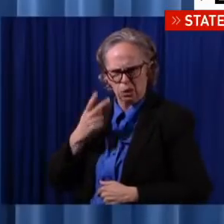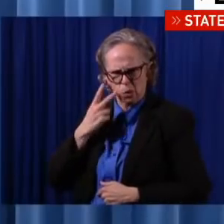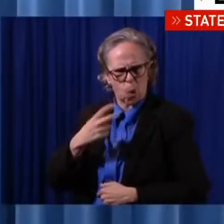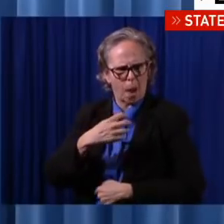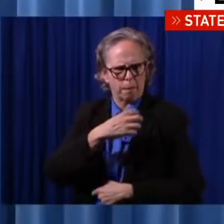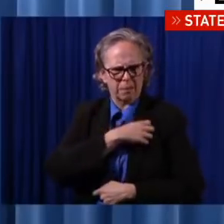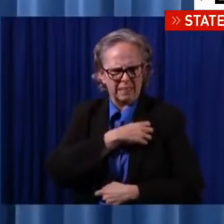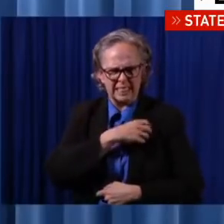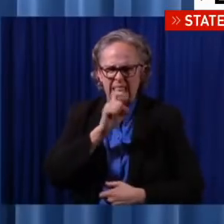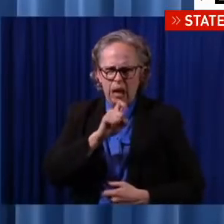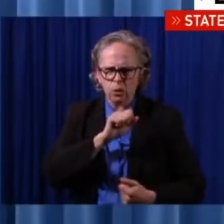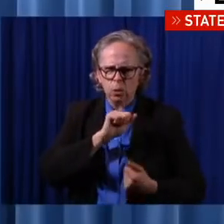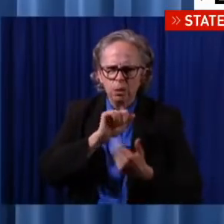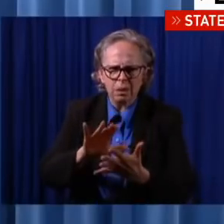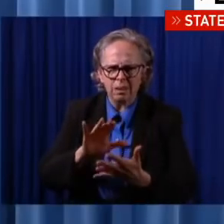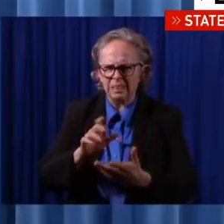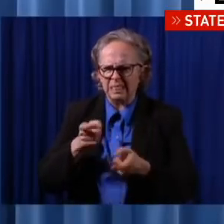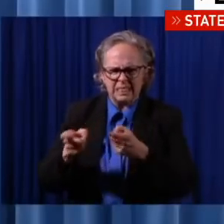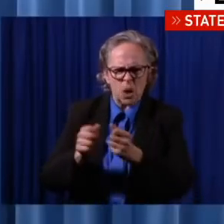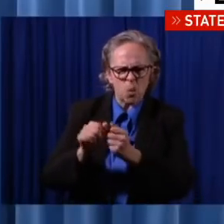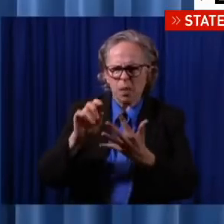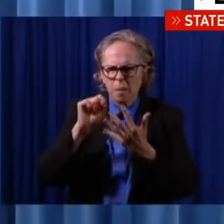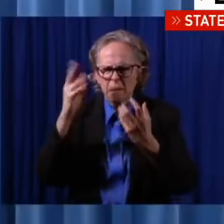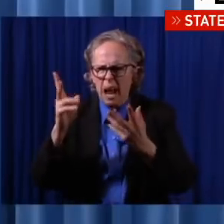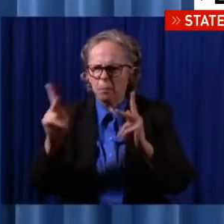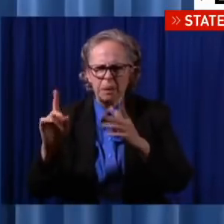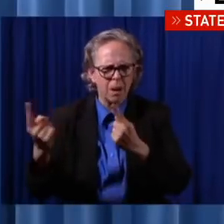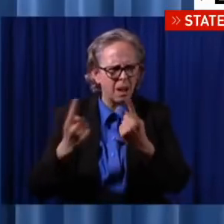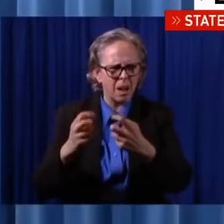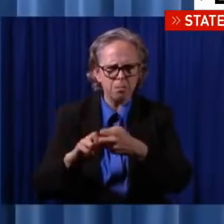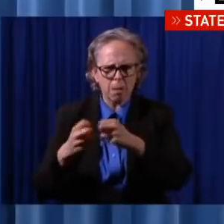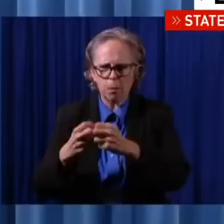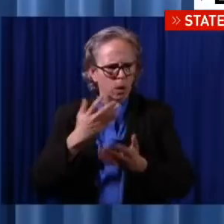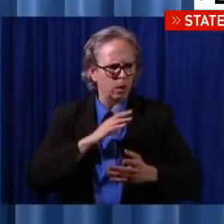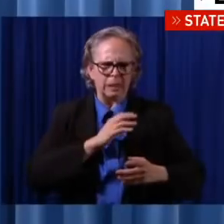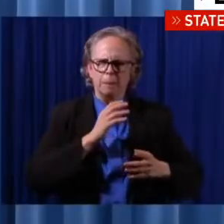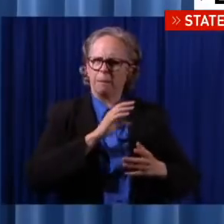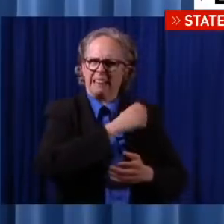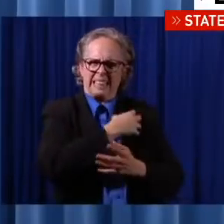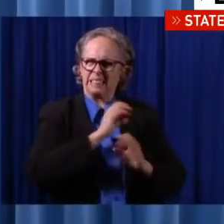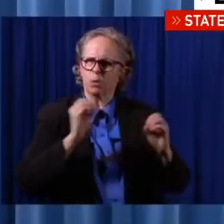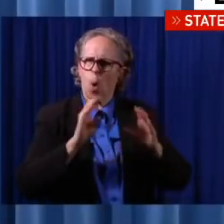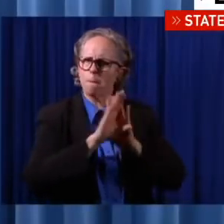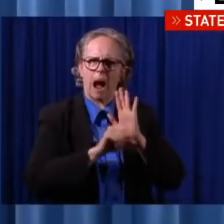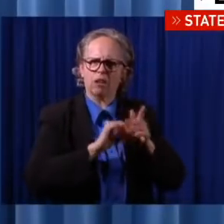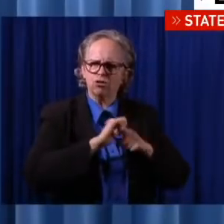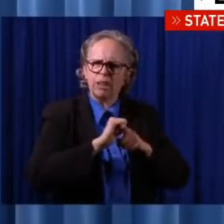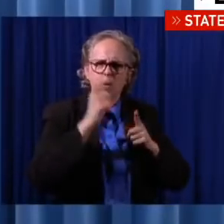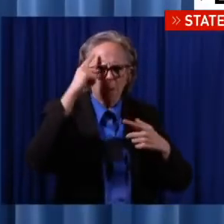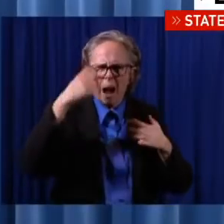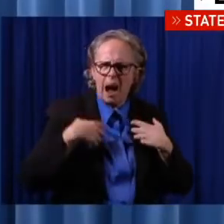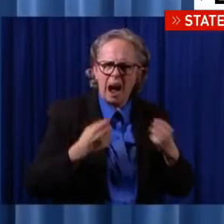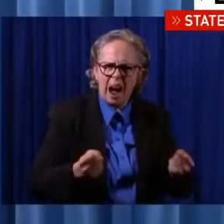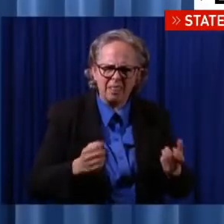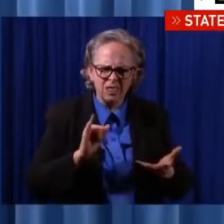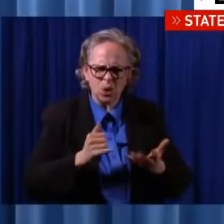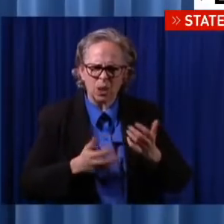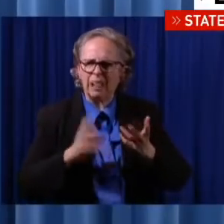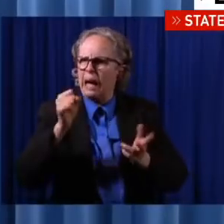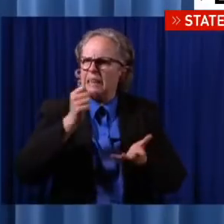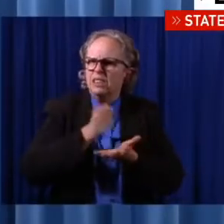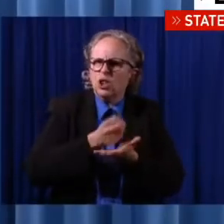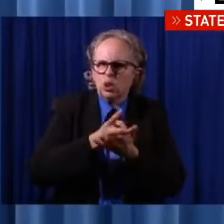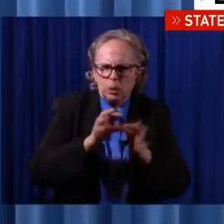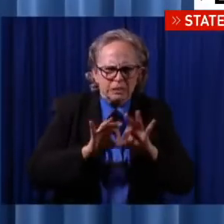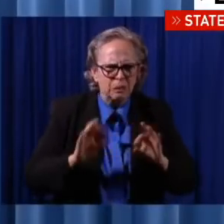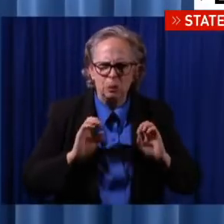with. They did not have the background, and they had to be almost a social worker at the same time that they were a police officer.